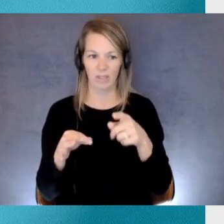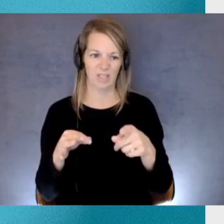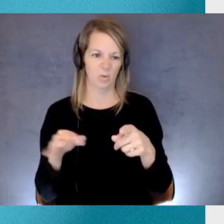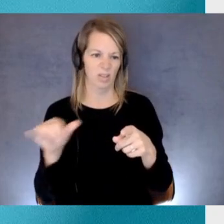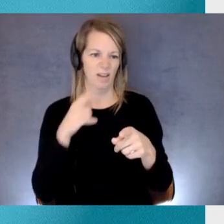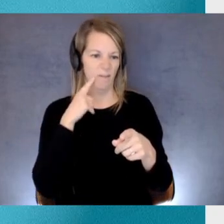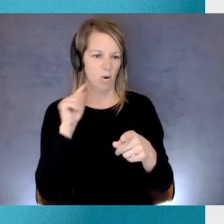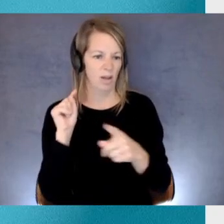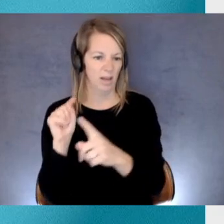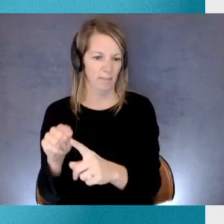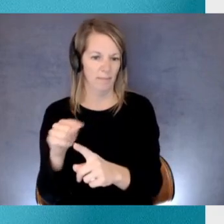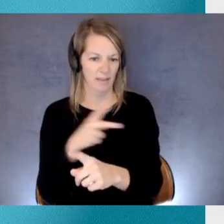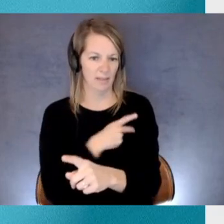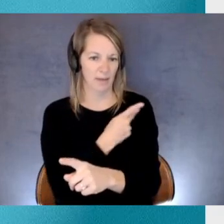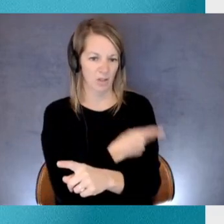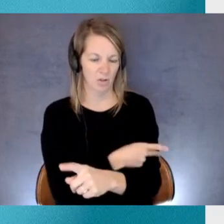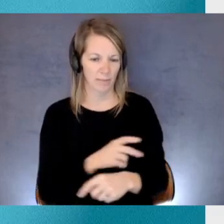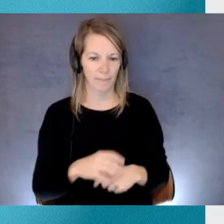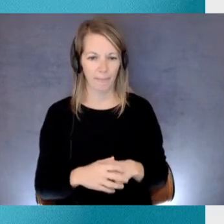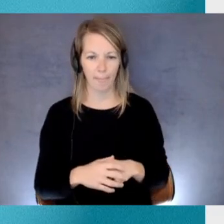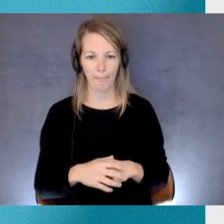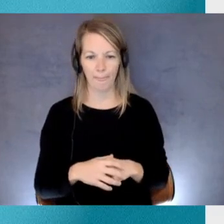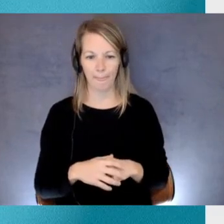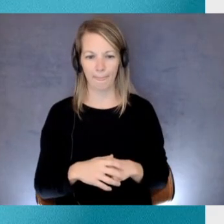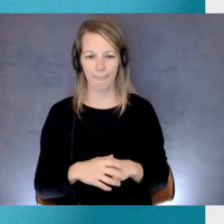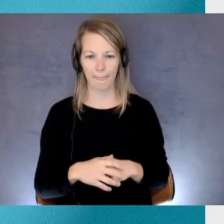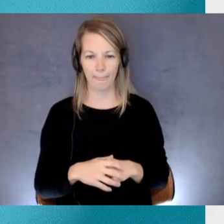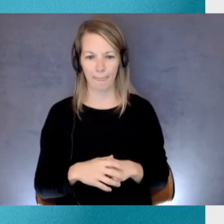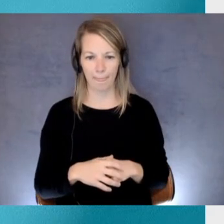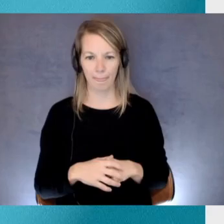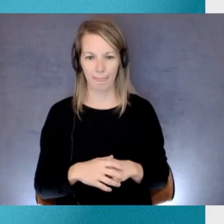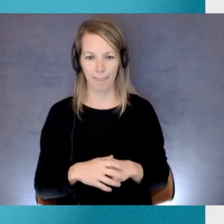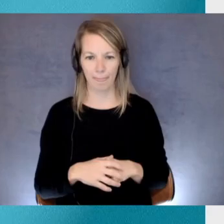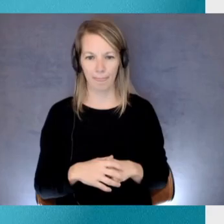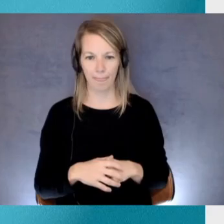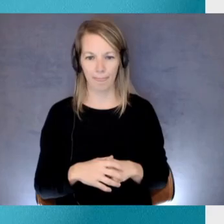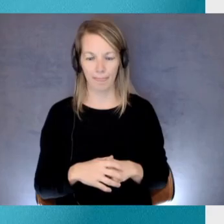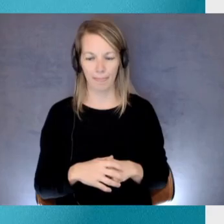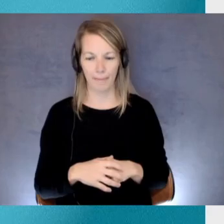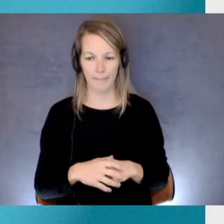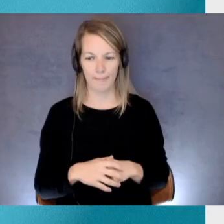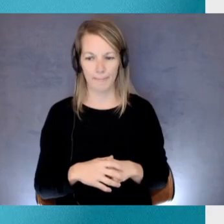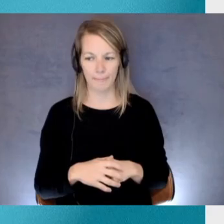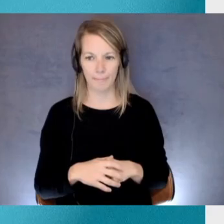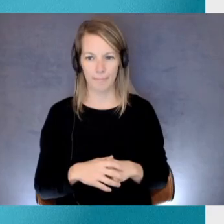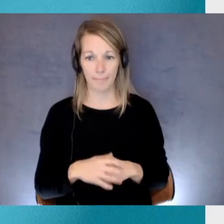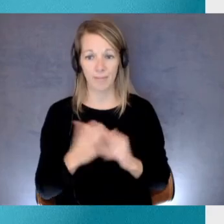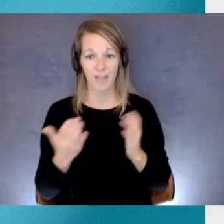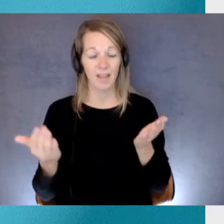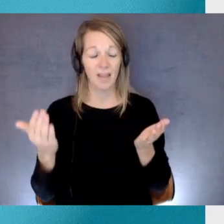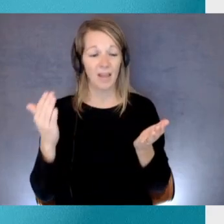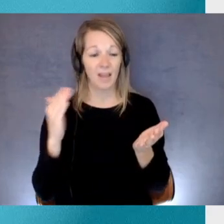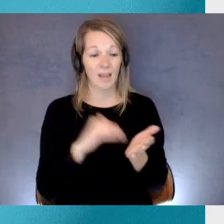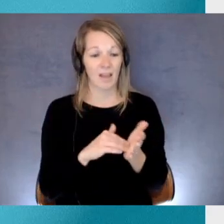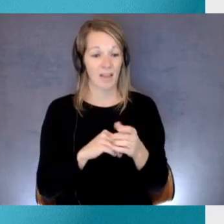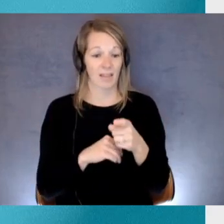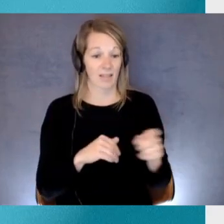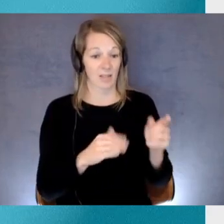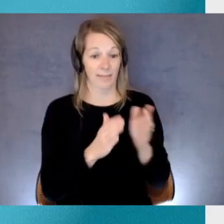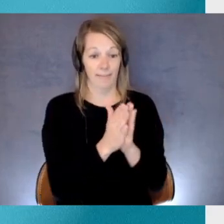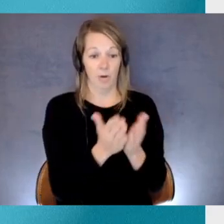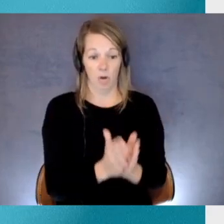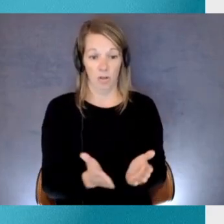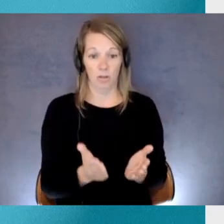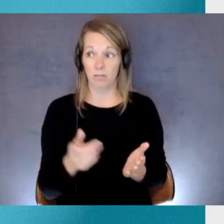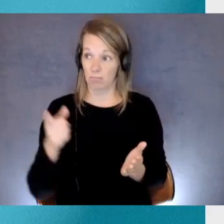him as a patient. And this is the cover of that wonderful book. And again, as I mentioned, these books that are by people